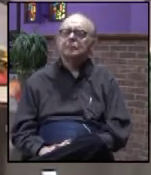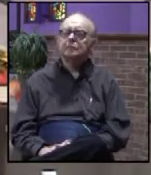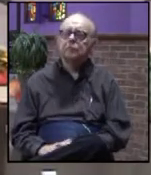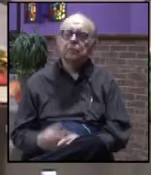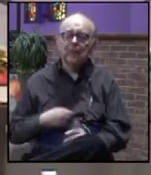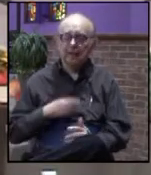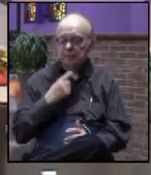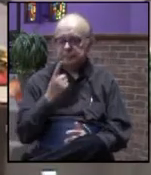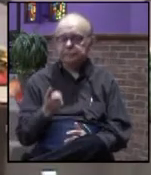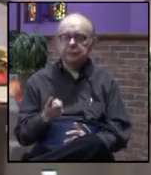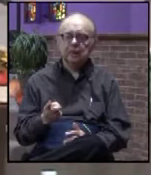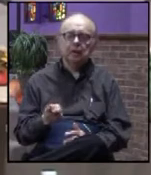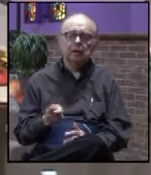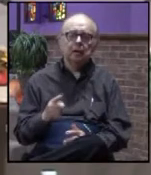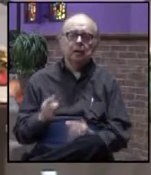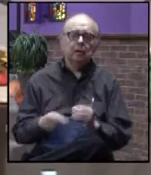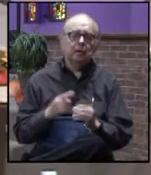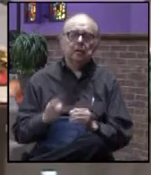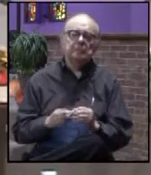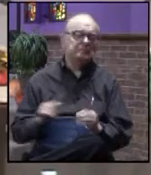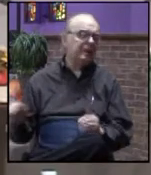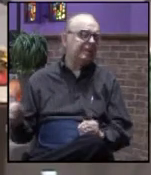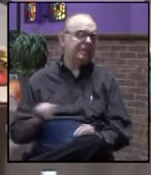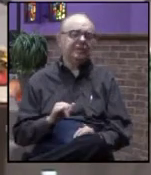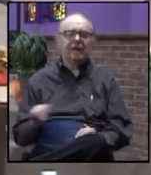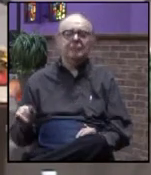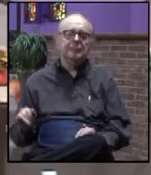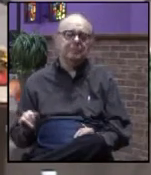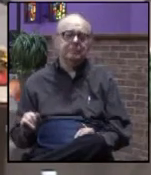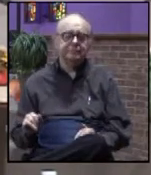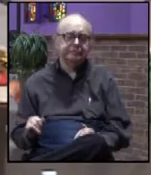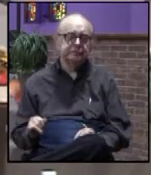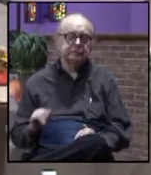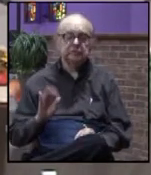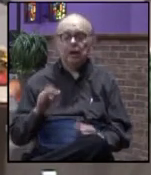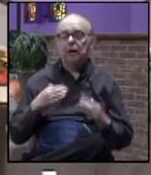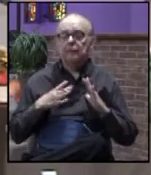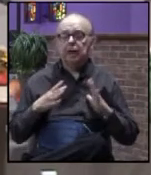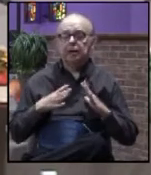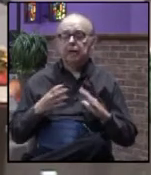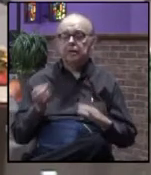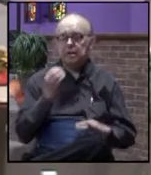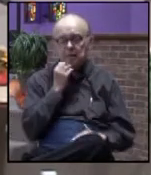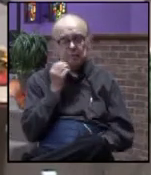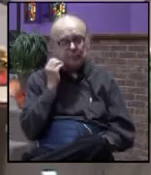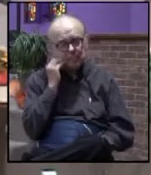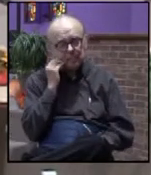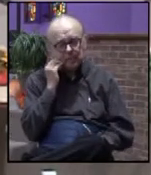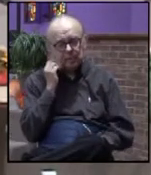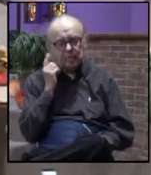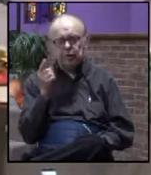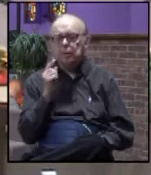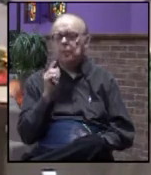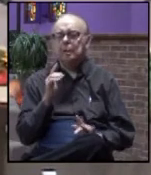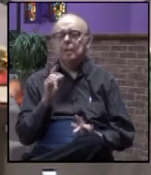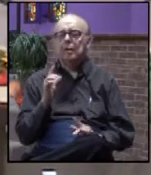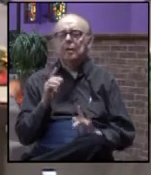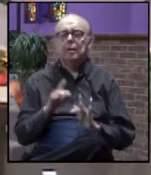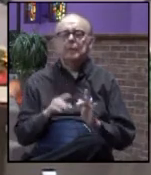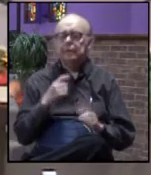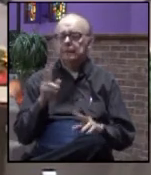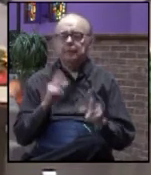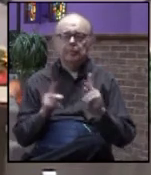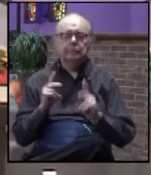I can tell you it's just not the same. It really isn't, because you do miss people and everything. And